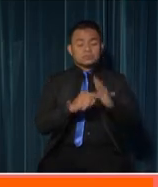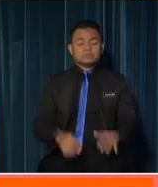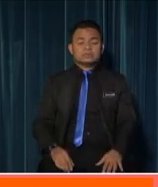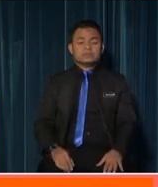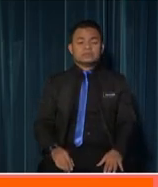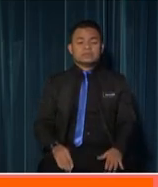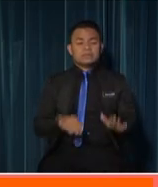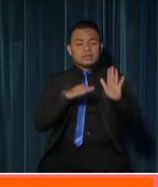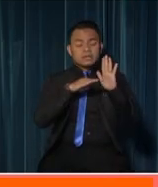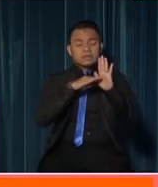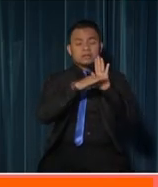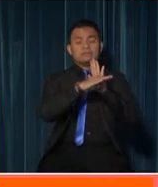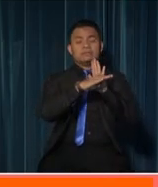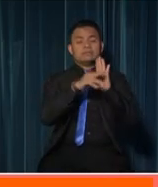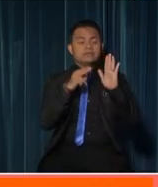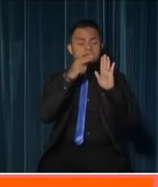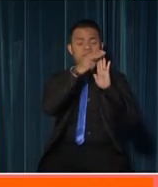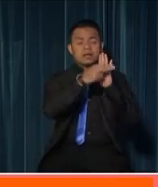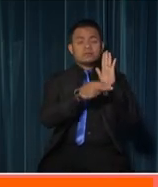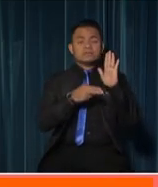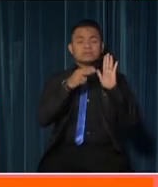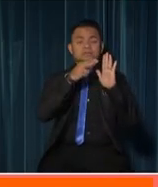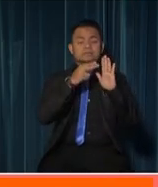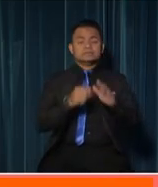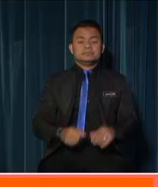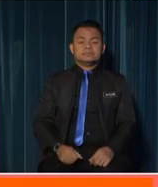half an hour.